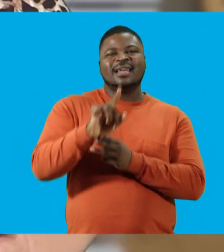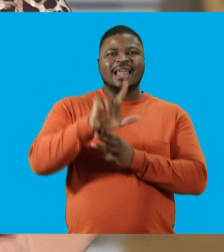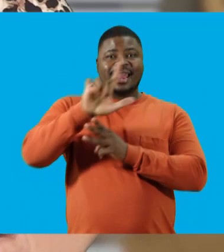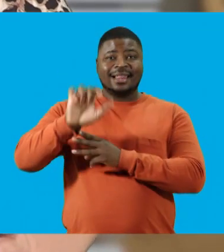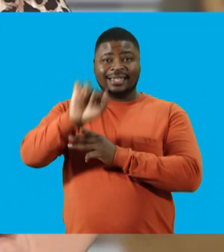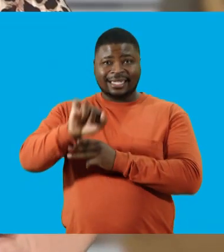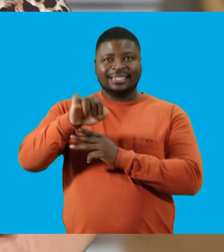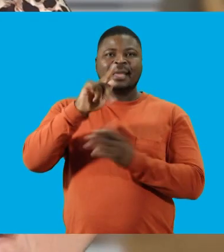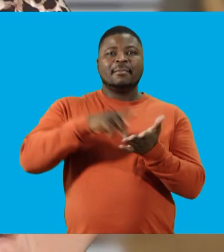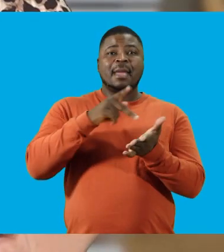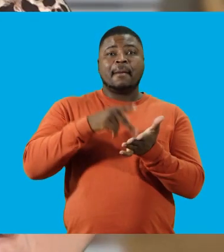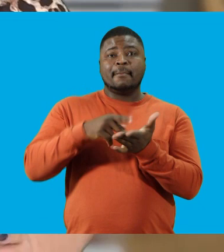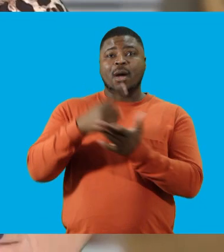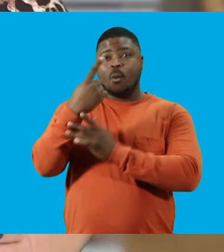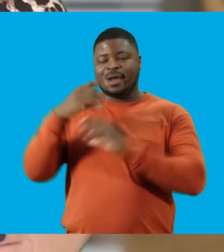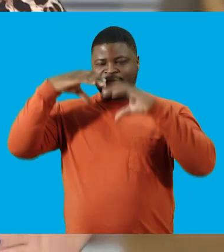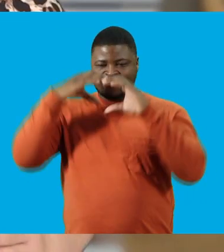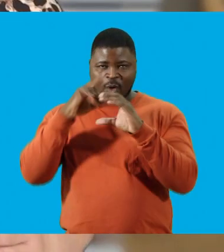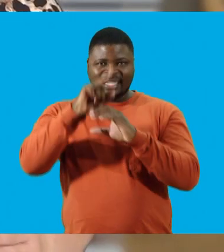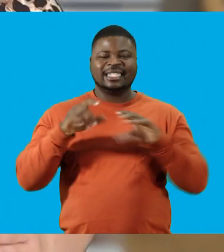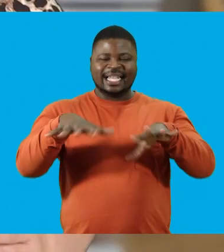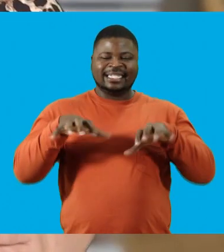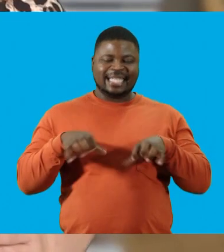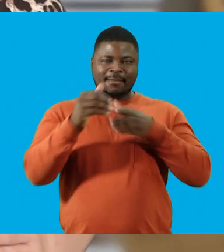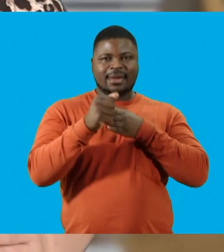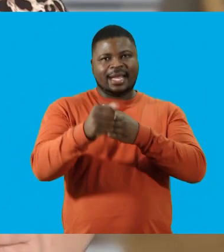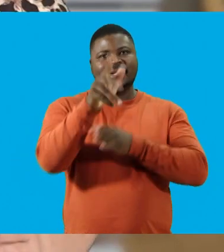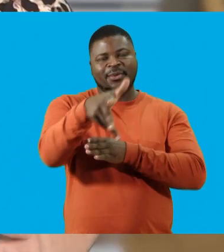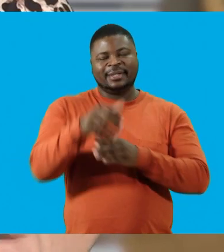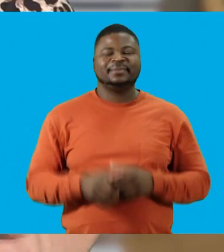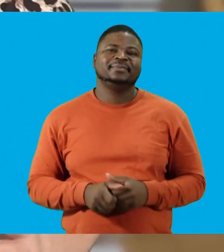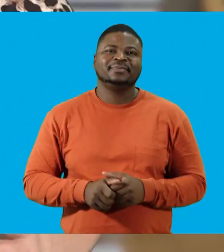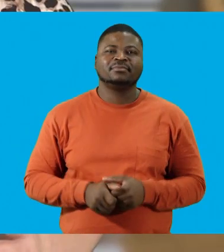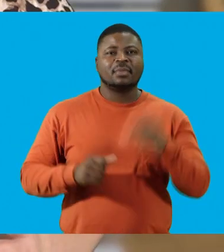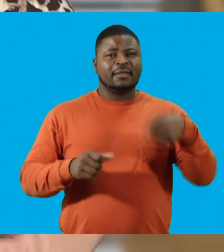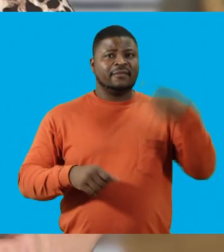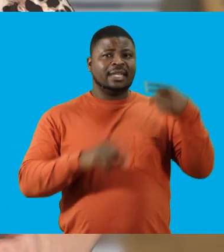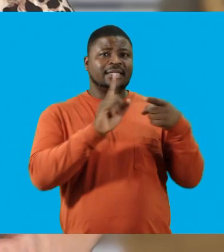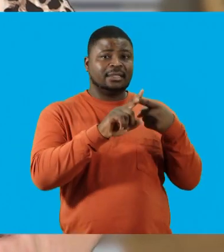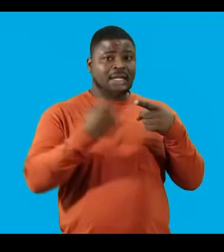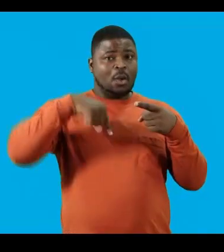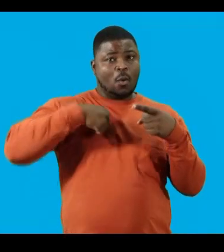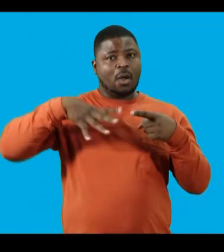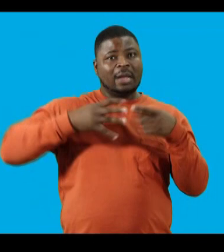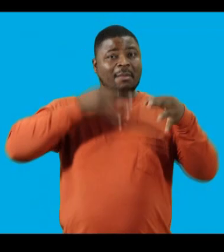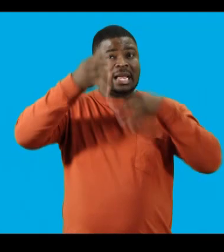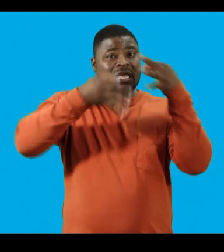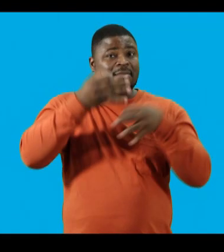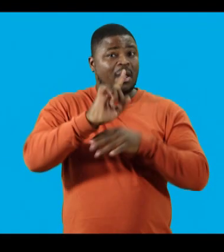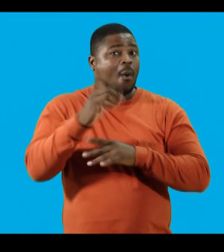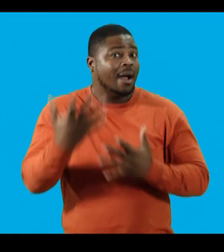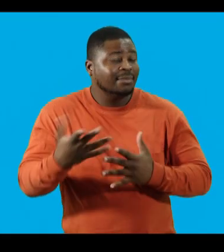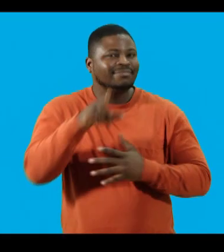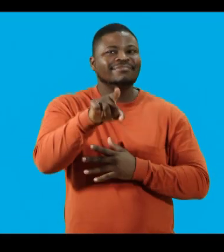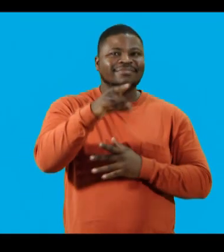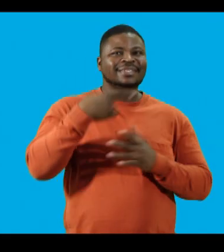going to look at the exam guide for Paper 1. So first of all, the journey we're going to take, we